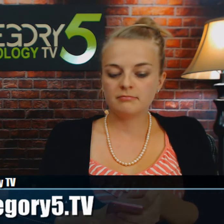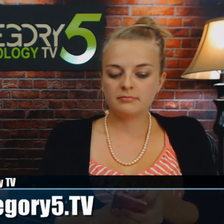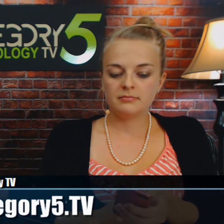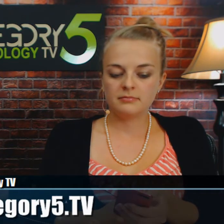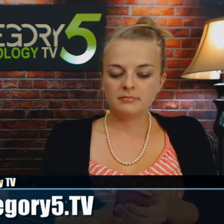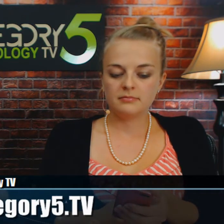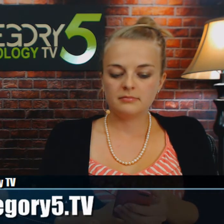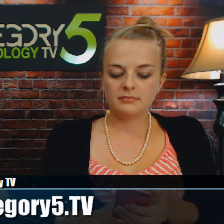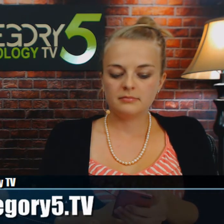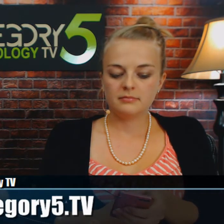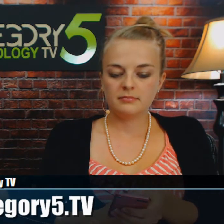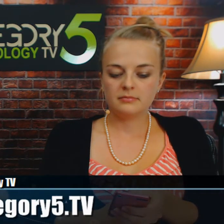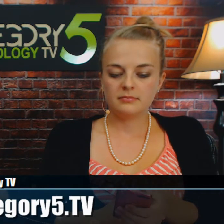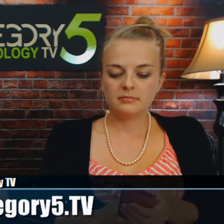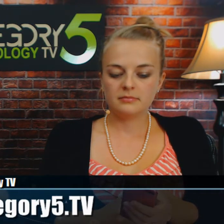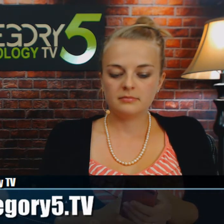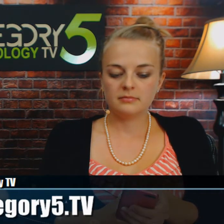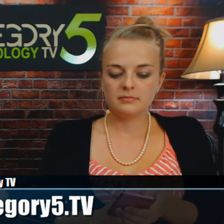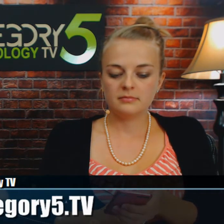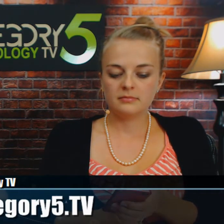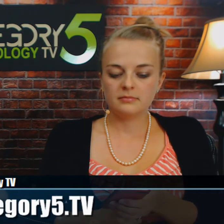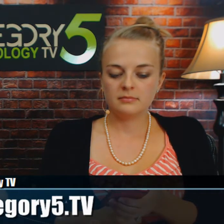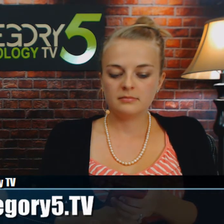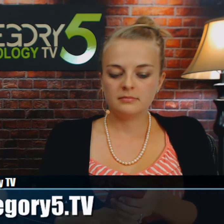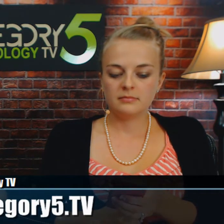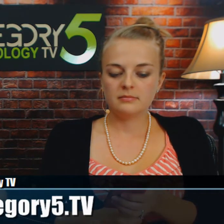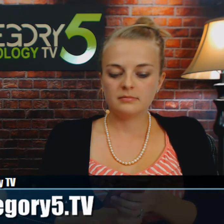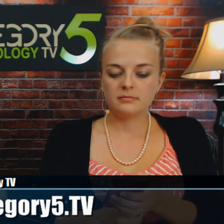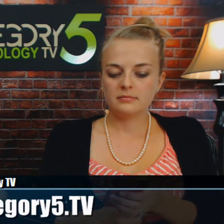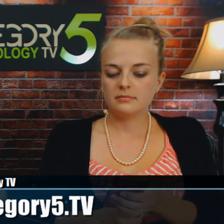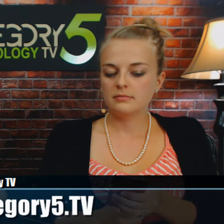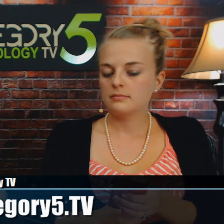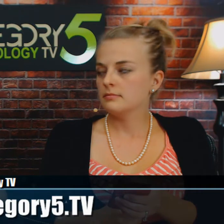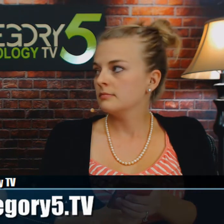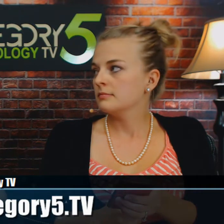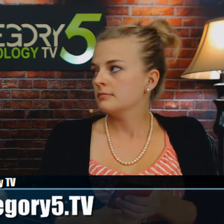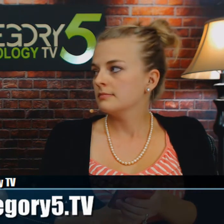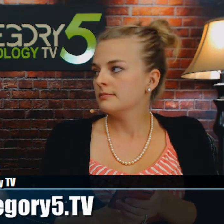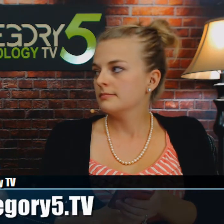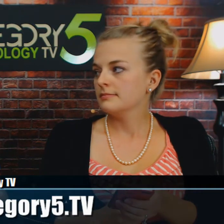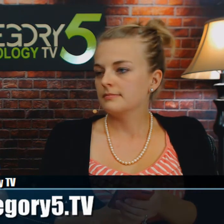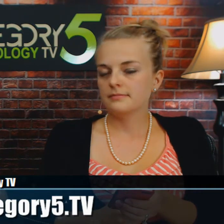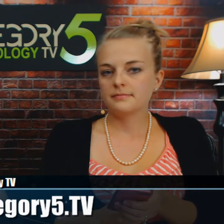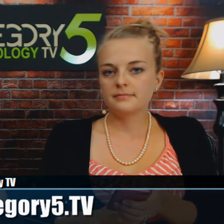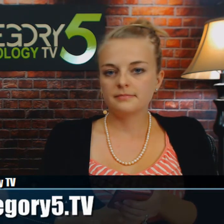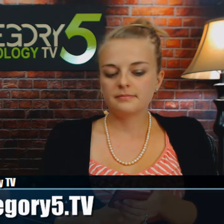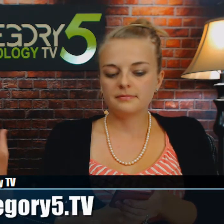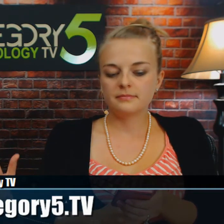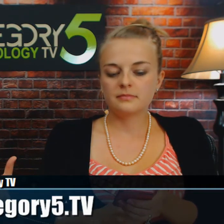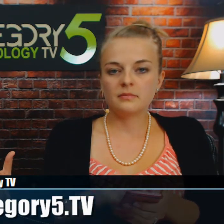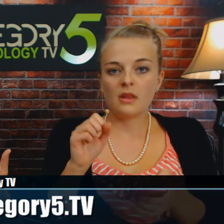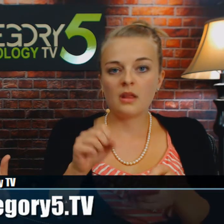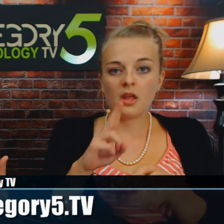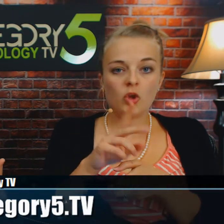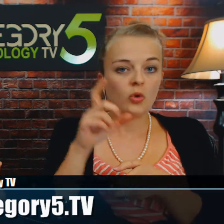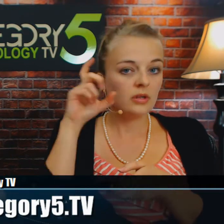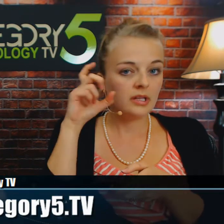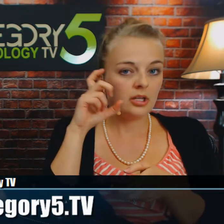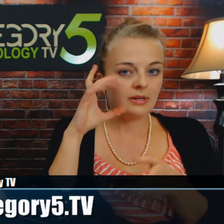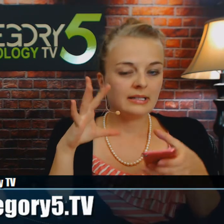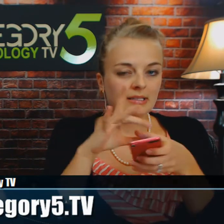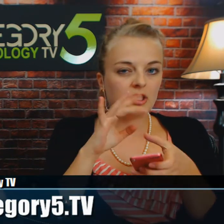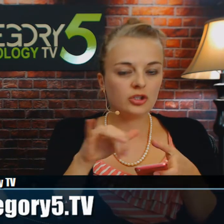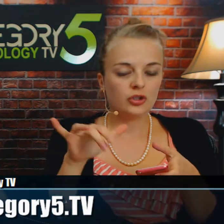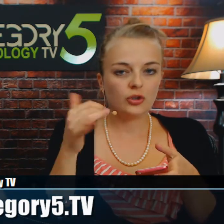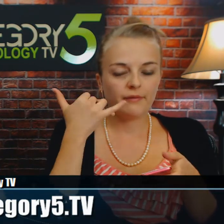and be able to actually use your hearing aid as almost like a Bluetooth headset, but without the problems